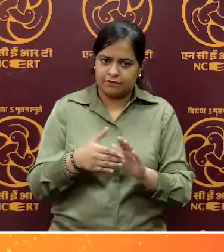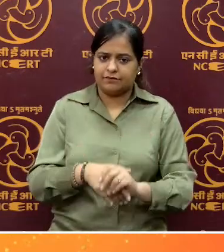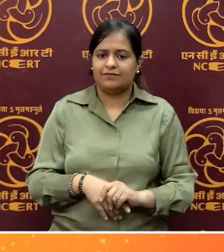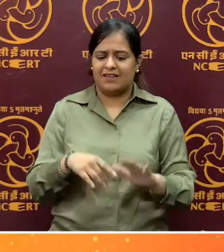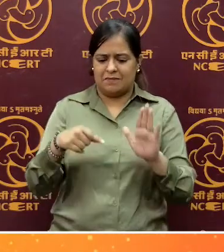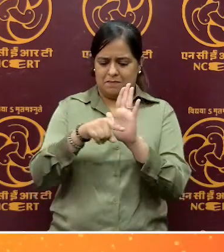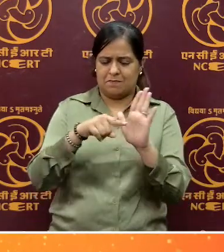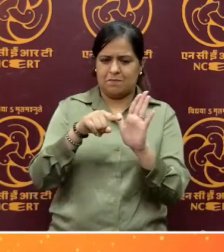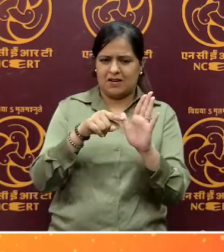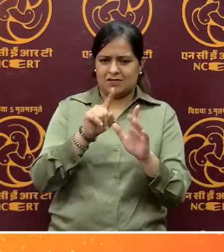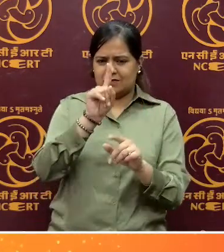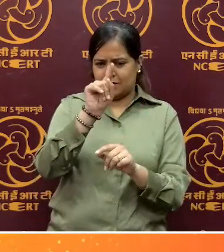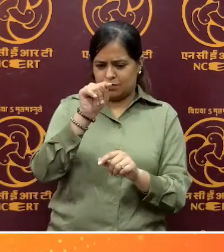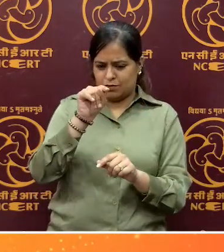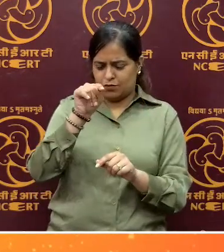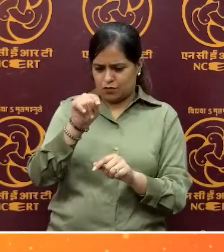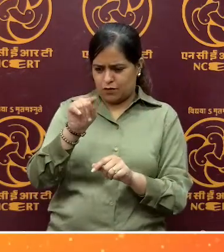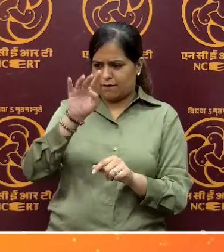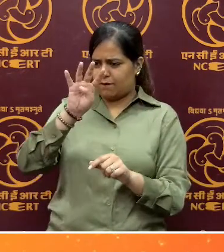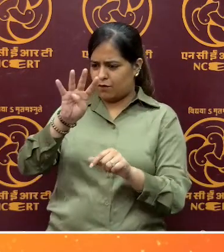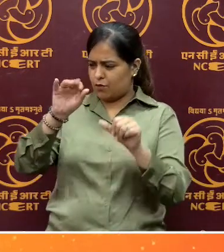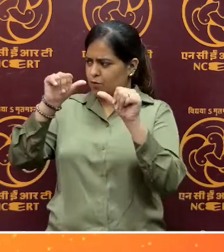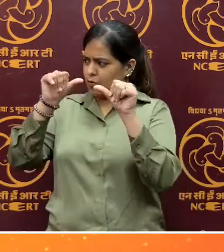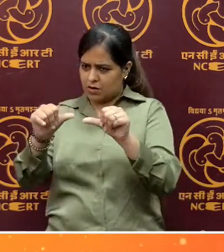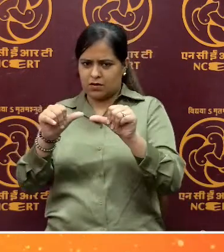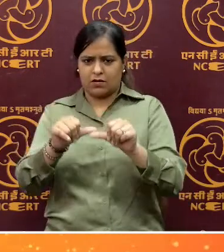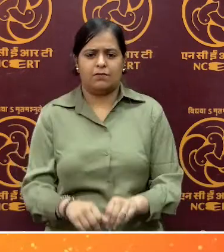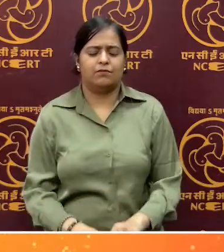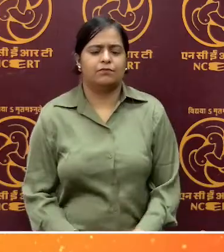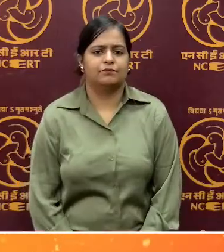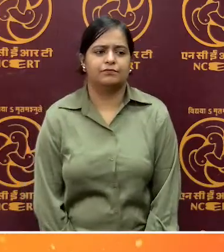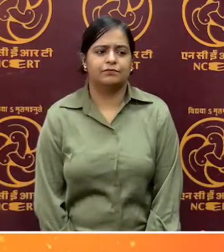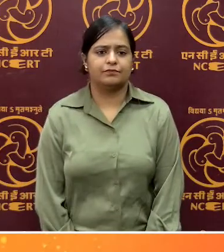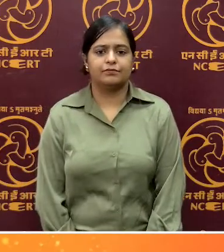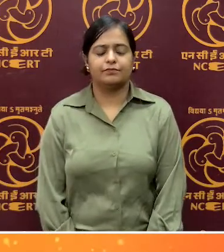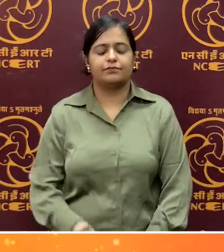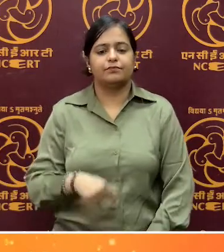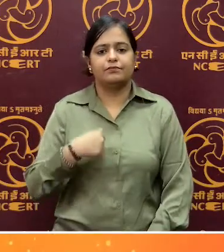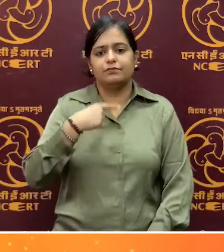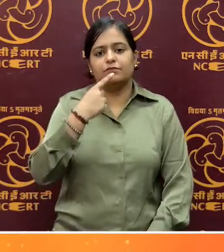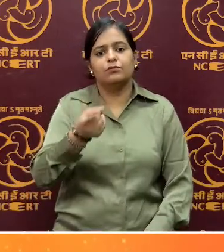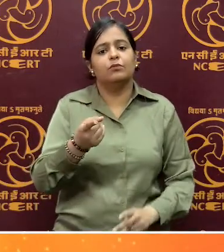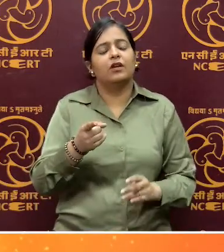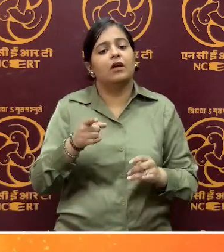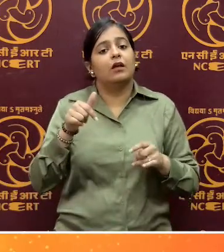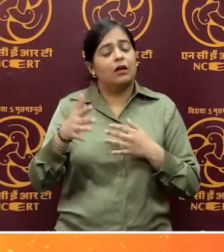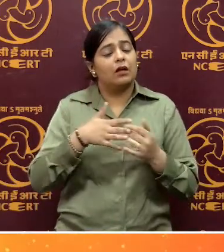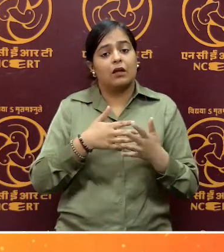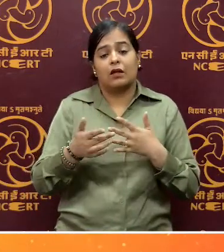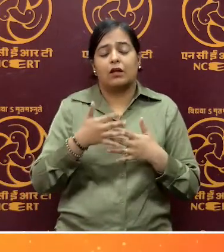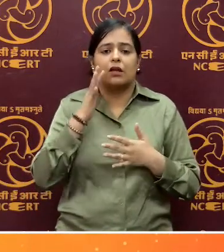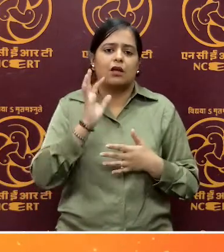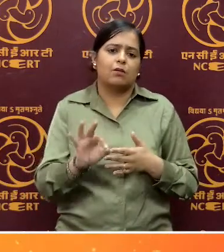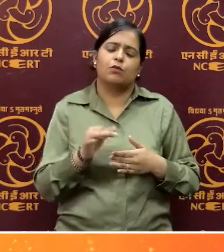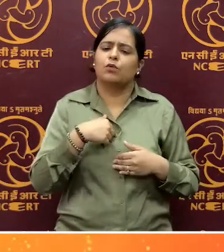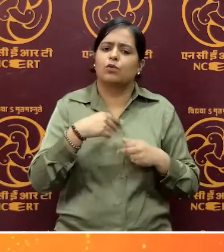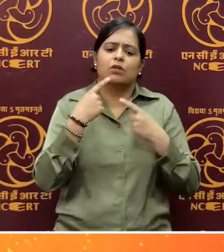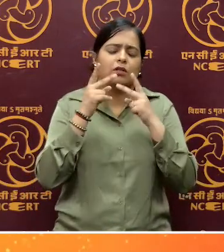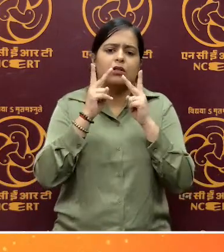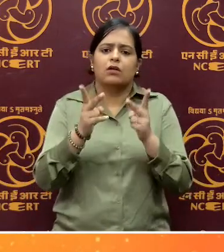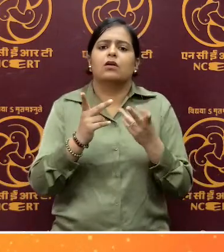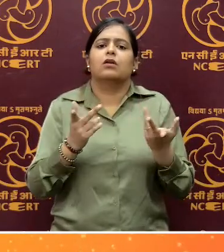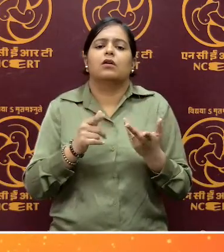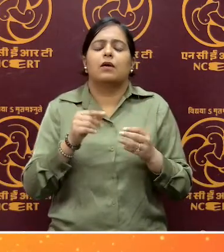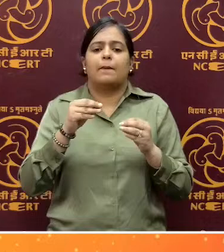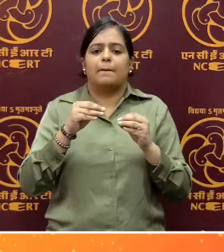of 1/4A. So the sign, everything matters. So what we see is vector